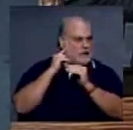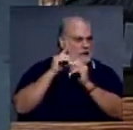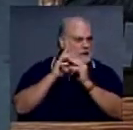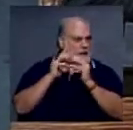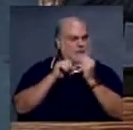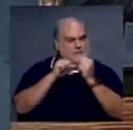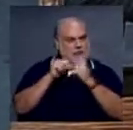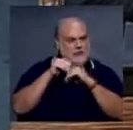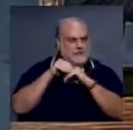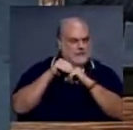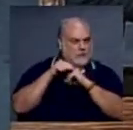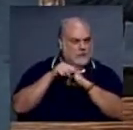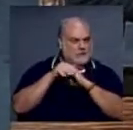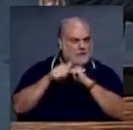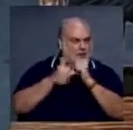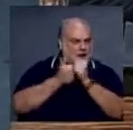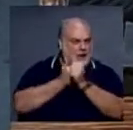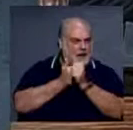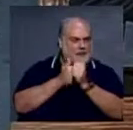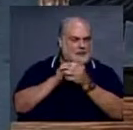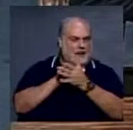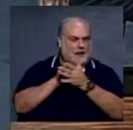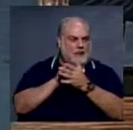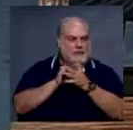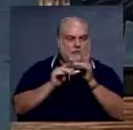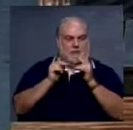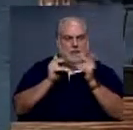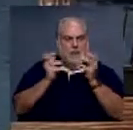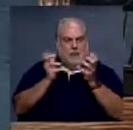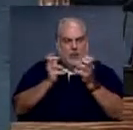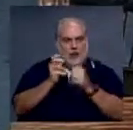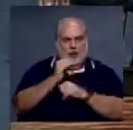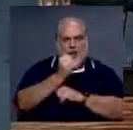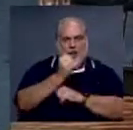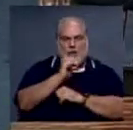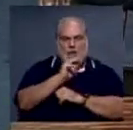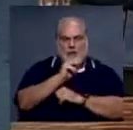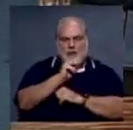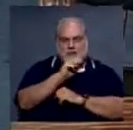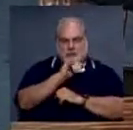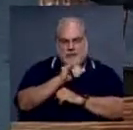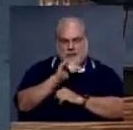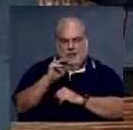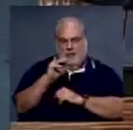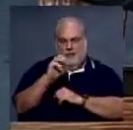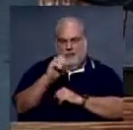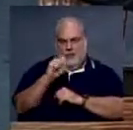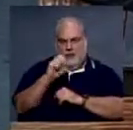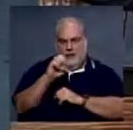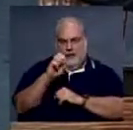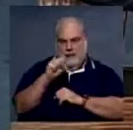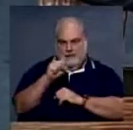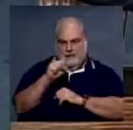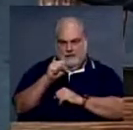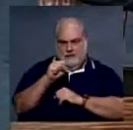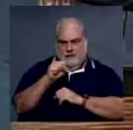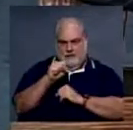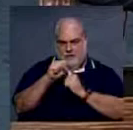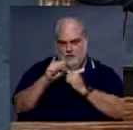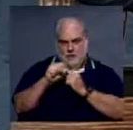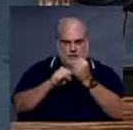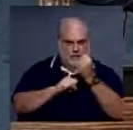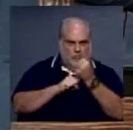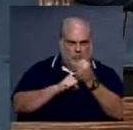this, the folks that want it done, Jimmy Moses being one of those. And, that's